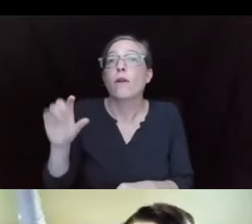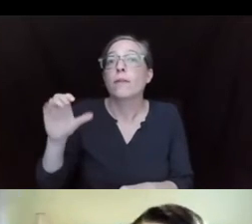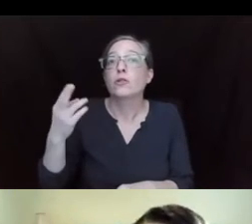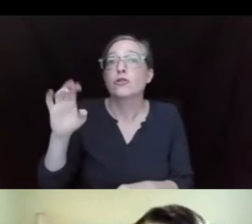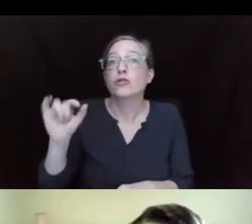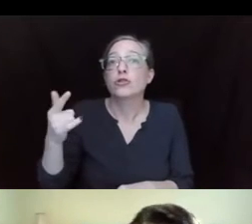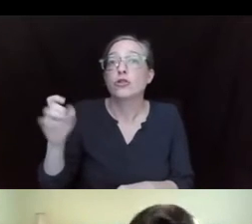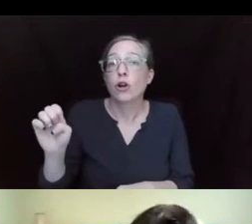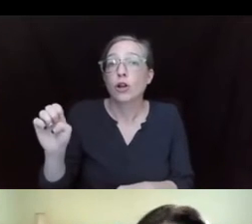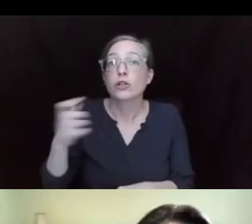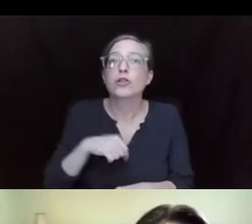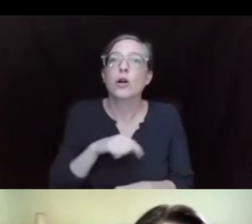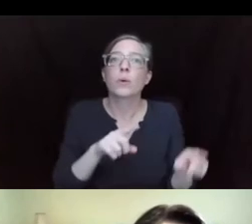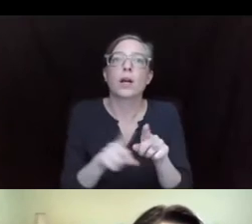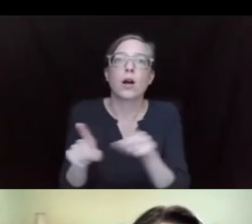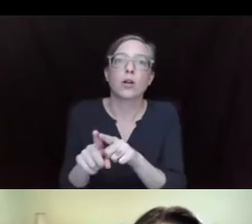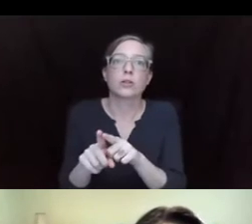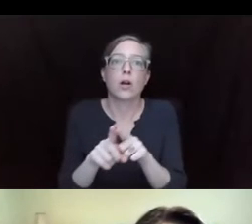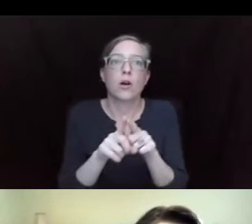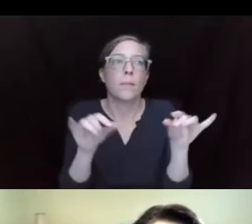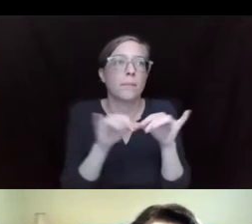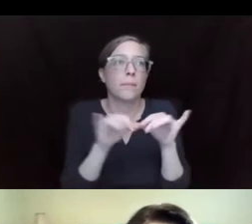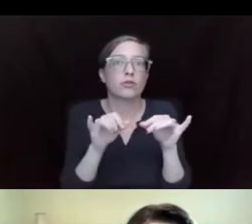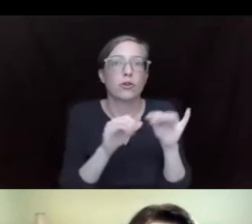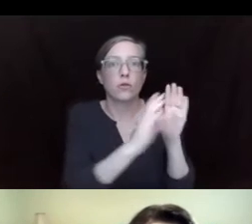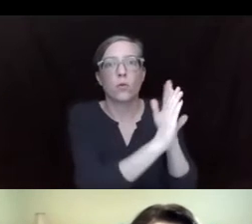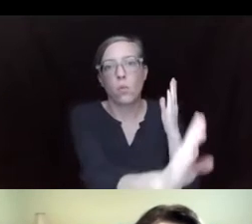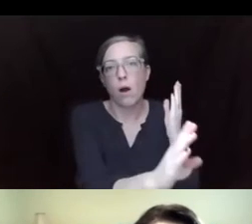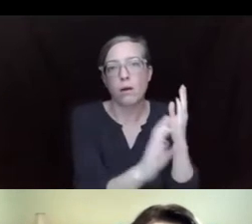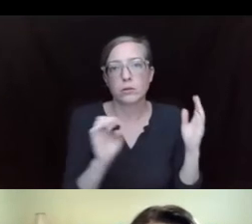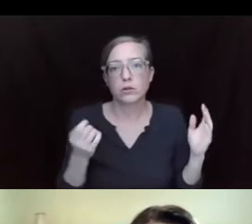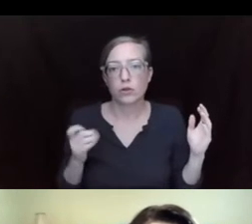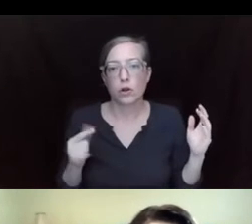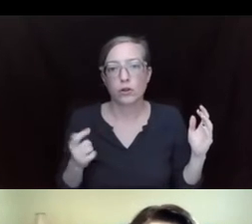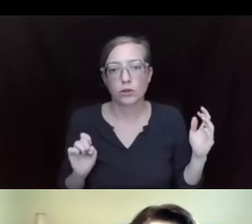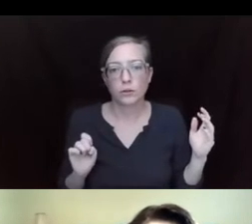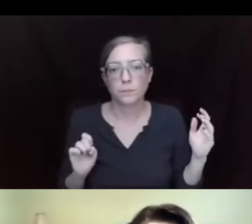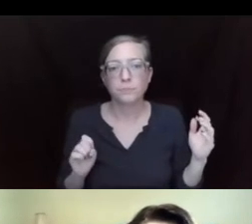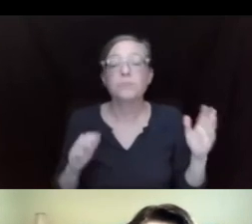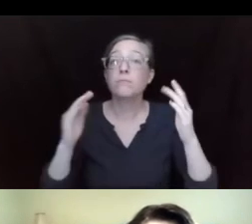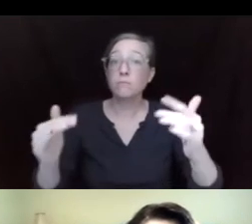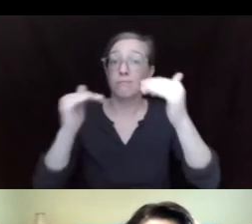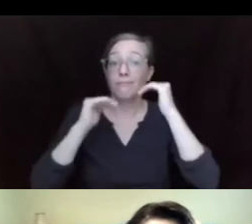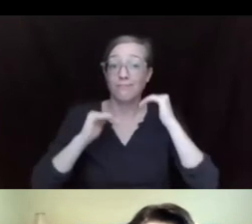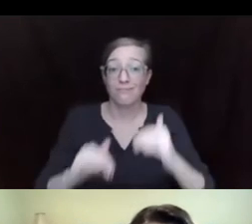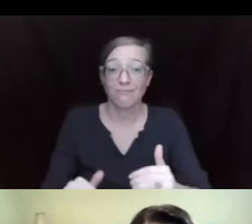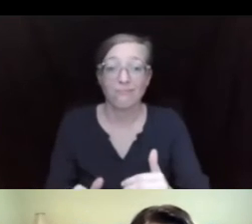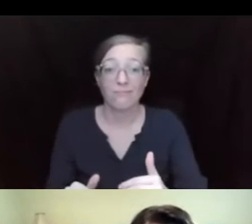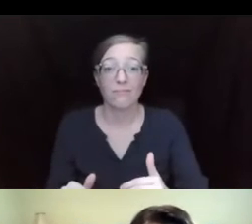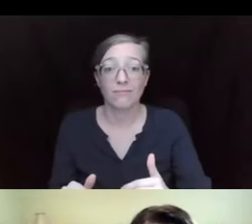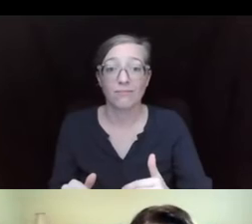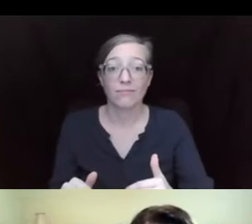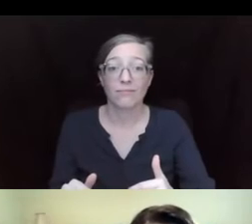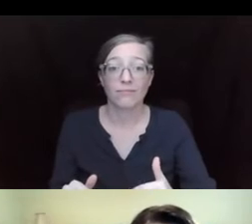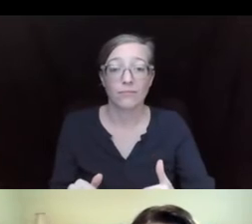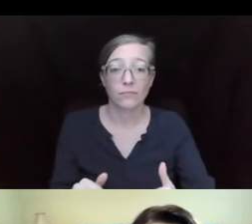charge on the walls of the charge, okay? But these two are linear. You see electric field to the power 1. Now we have this electrophoresis of the